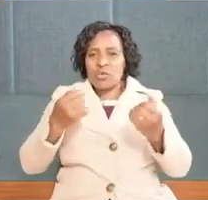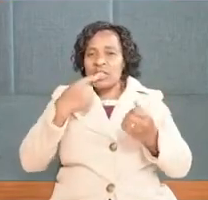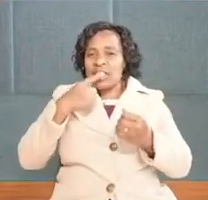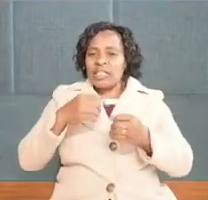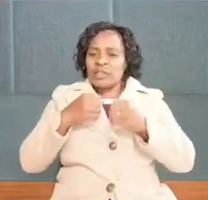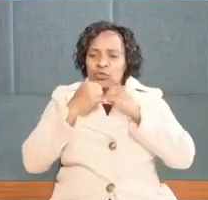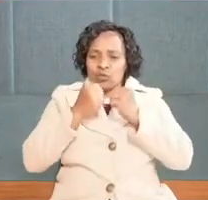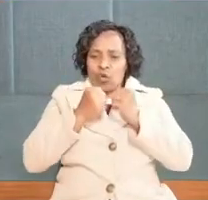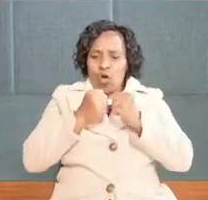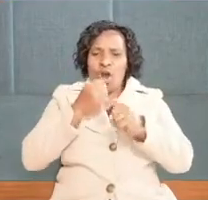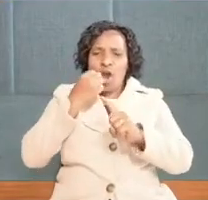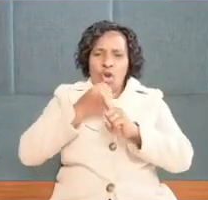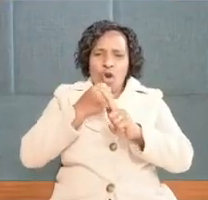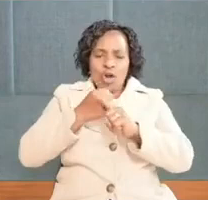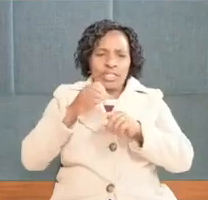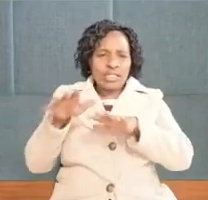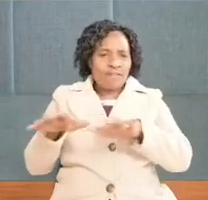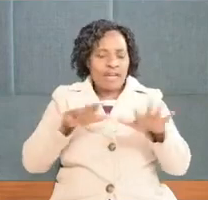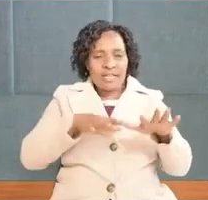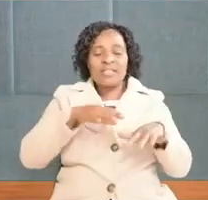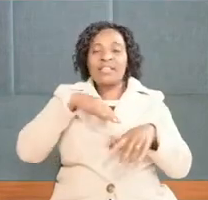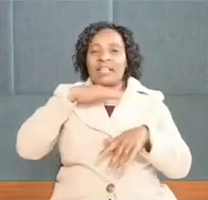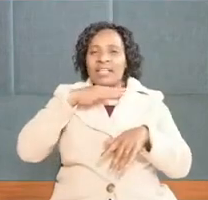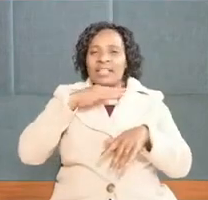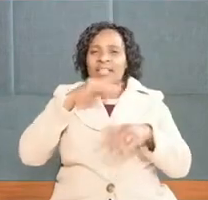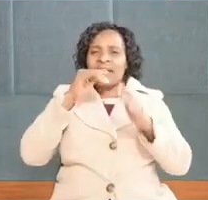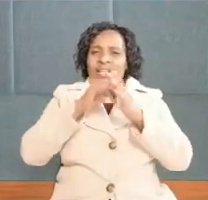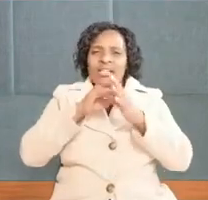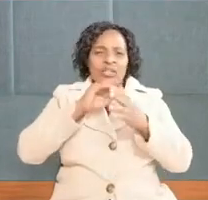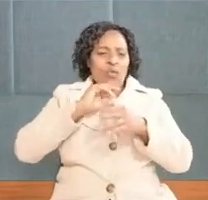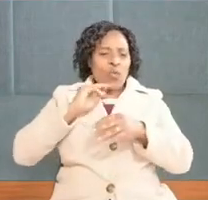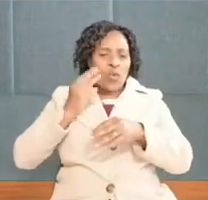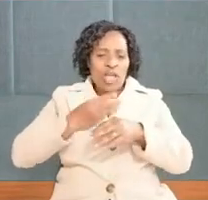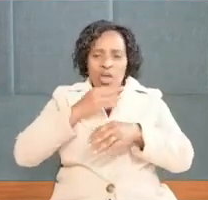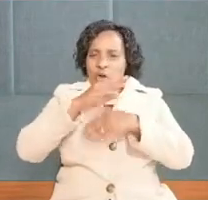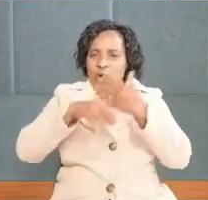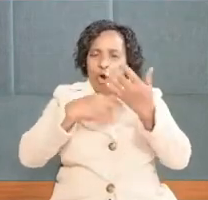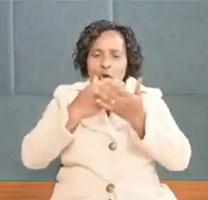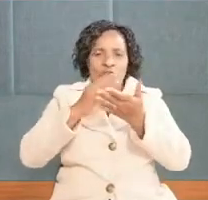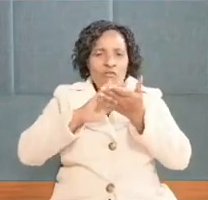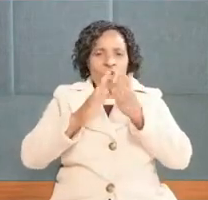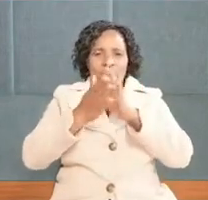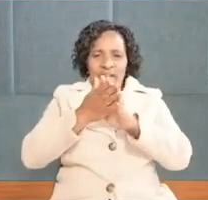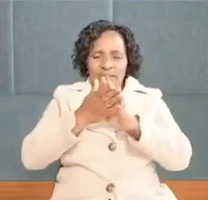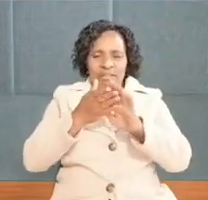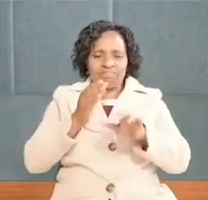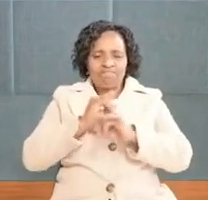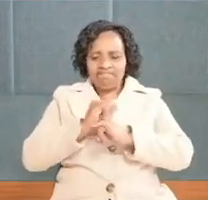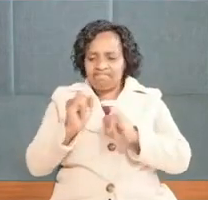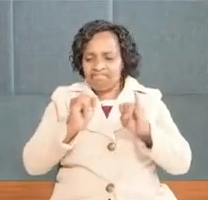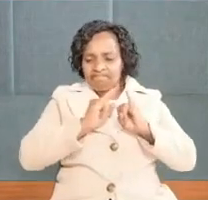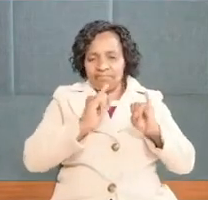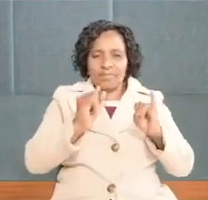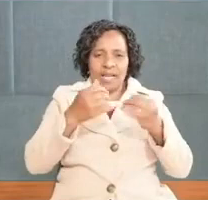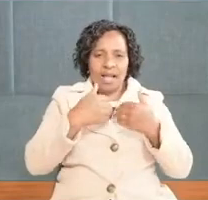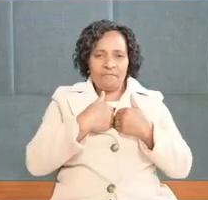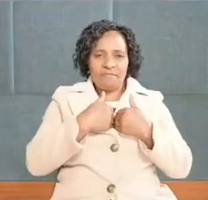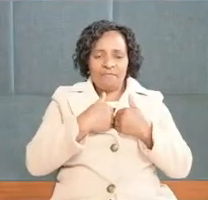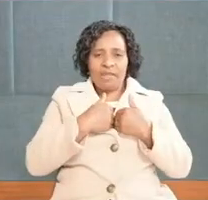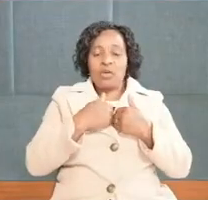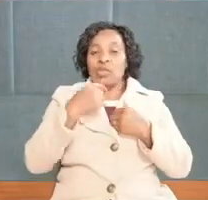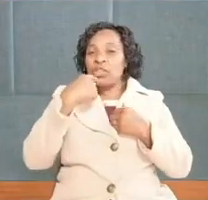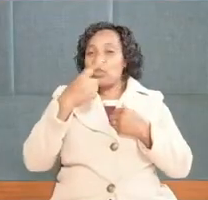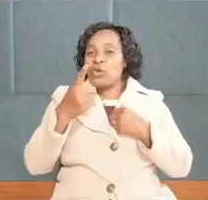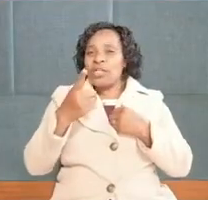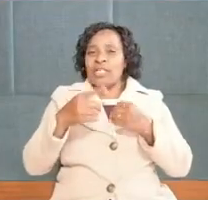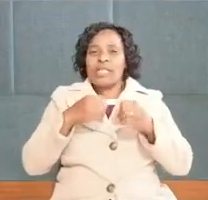rock suffered and died so that we all can be forgiven and be clean. Yes, we told them that